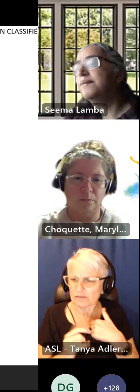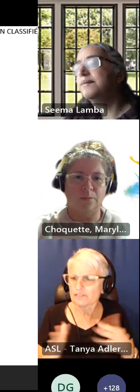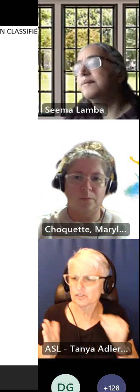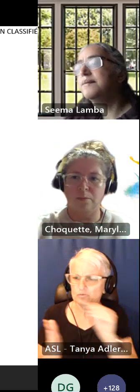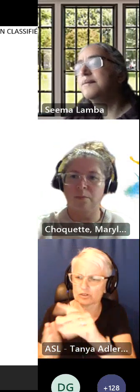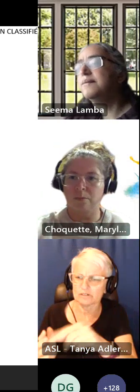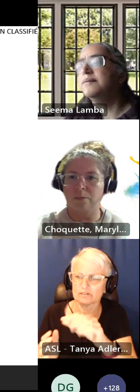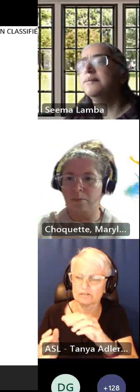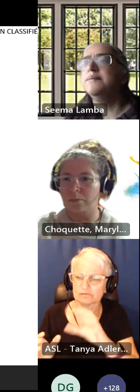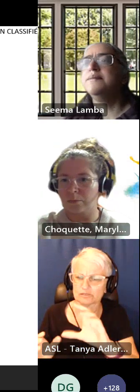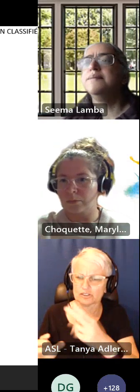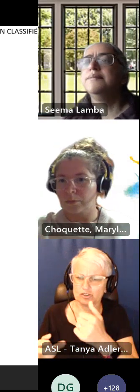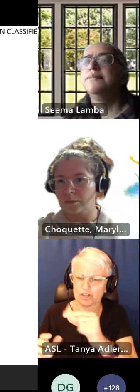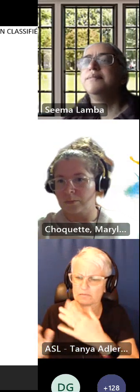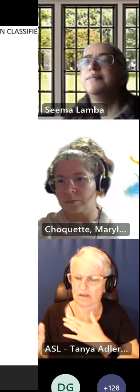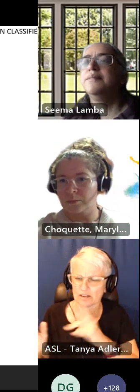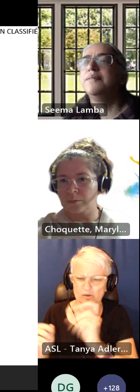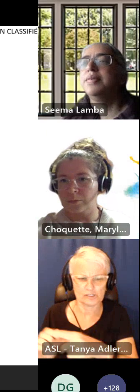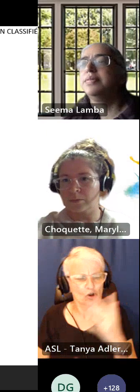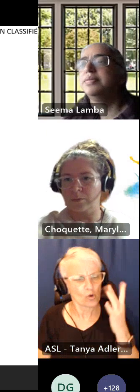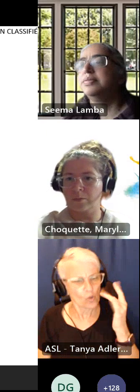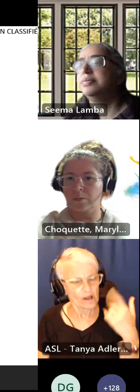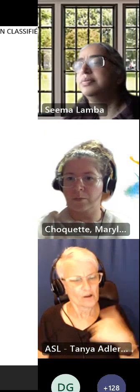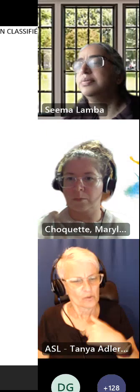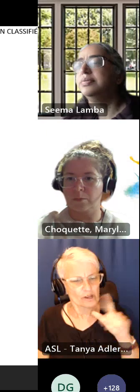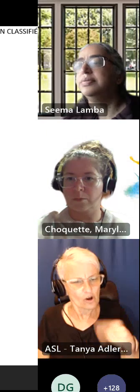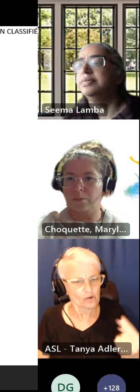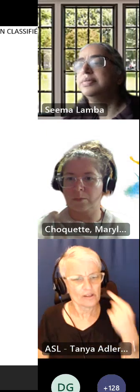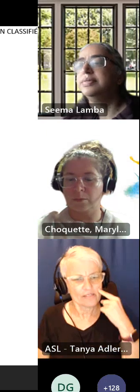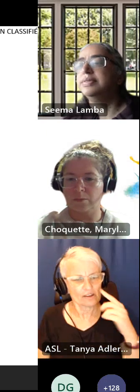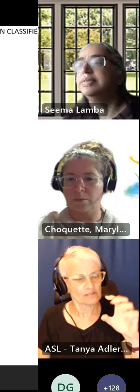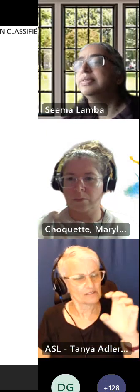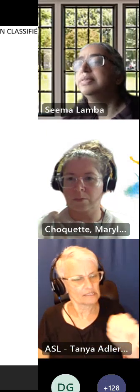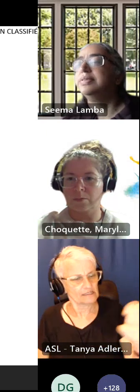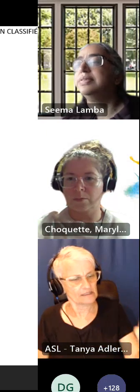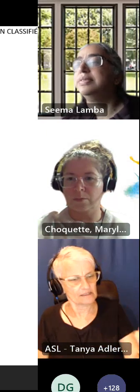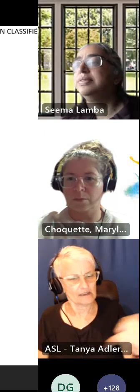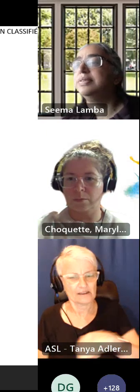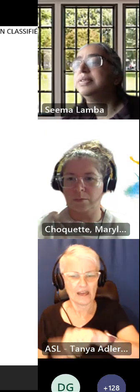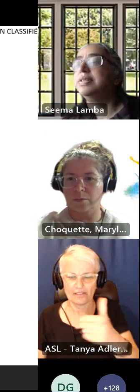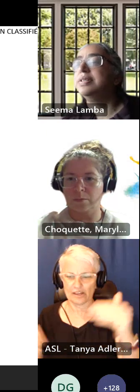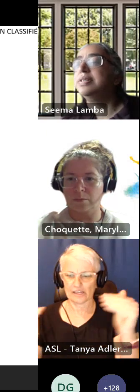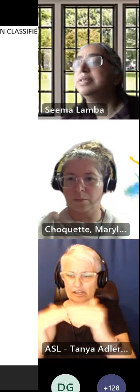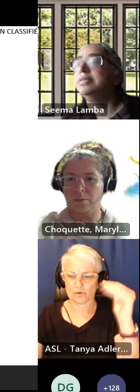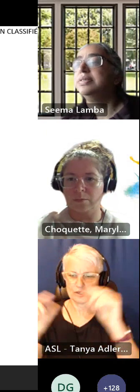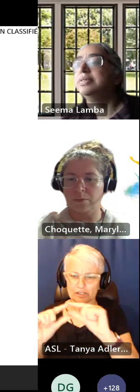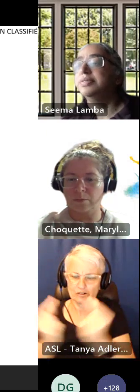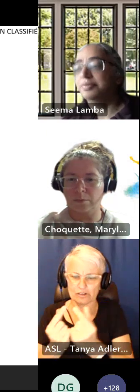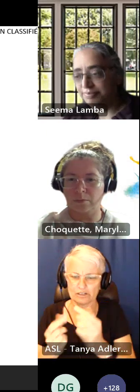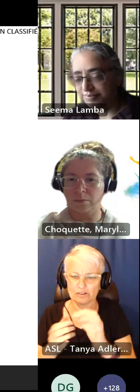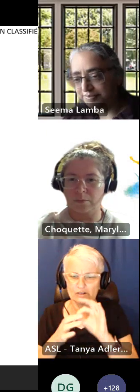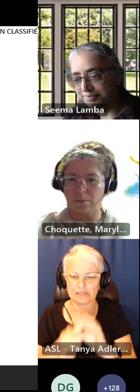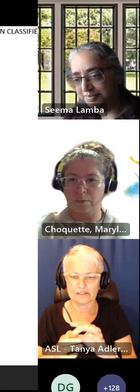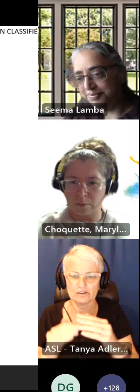question in the chat too, why is it that we only think about EE and other equity groups in terms of over